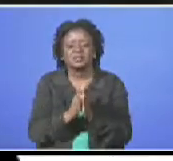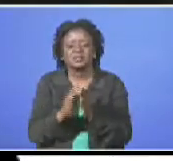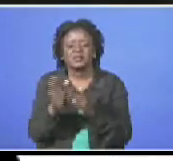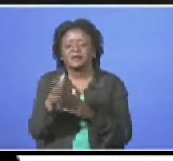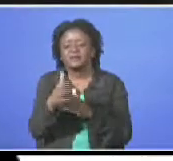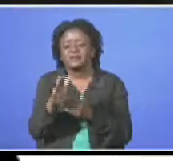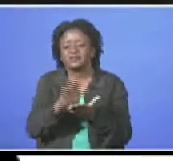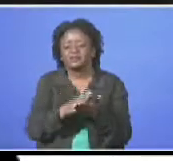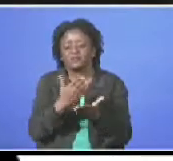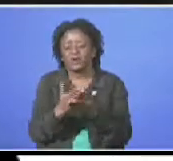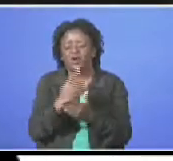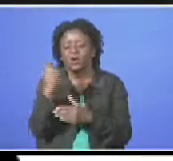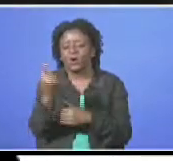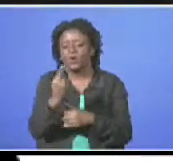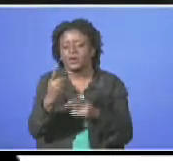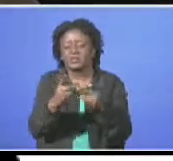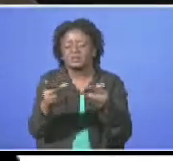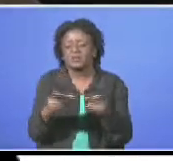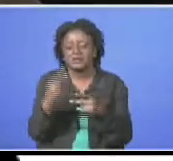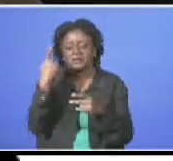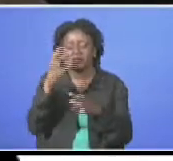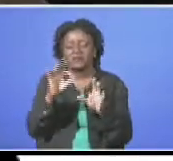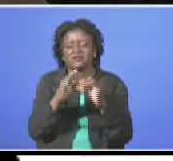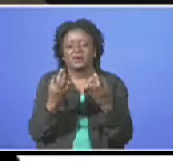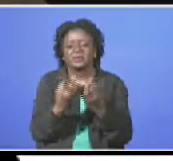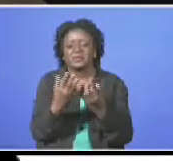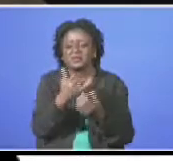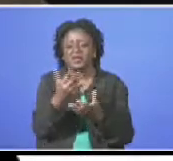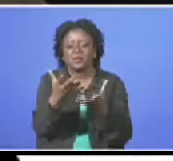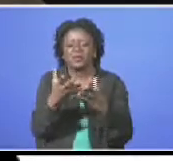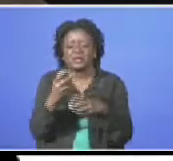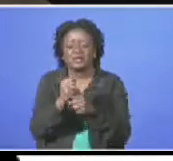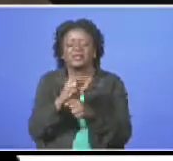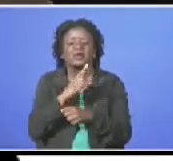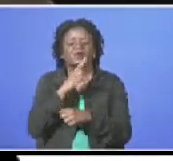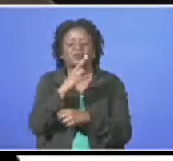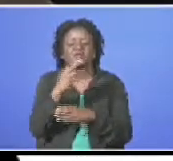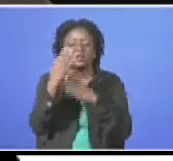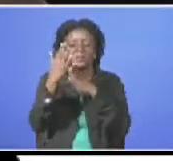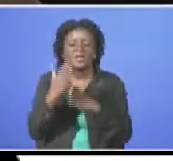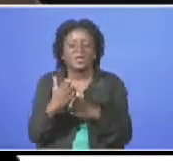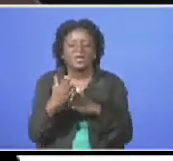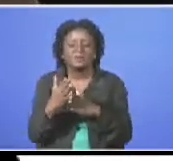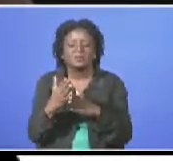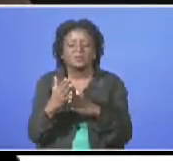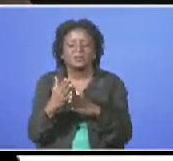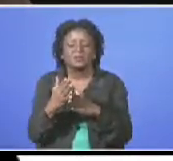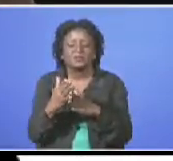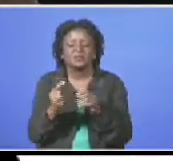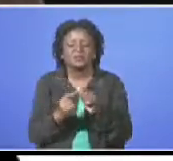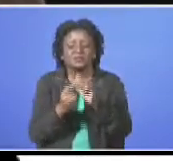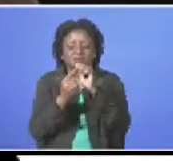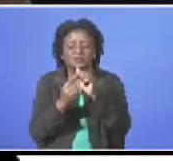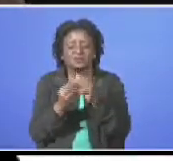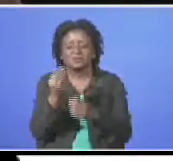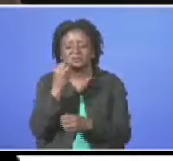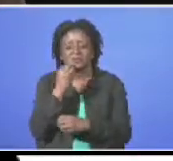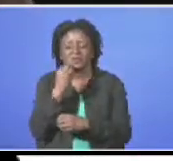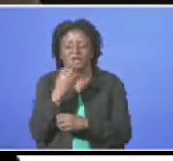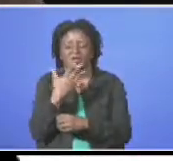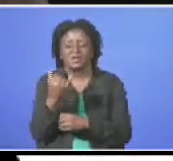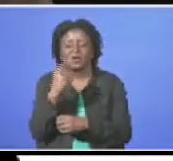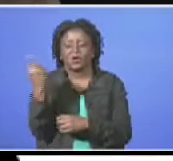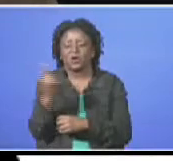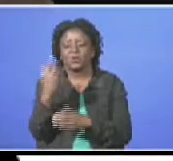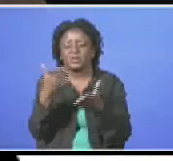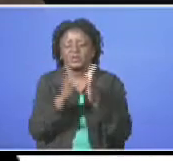for families. Well, they want to get that real wholesome Bahamian authentic cuisine. And they will always ask where's